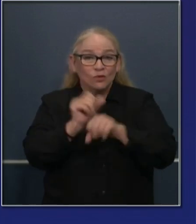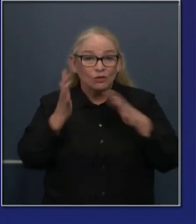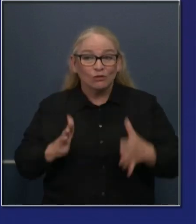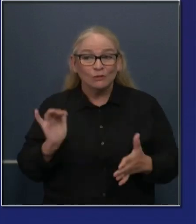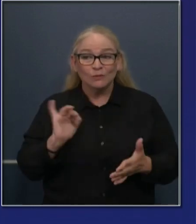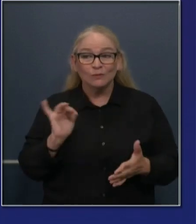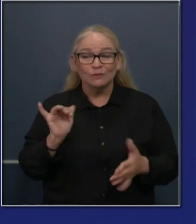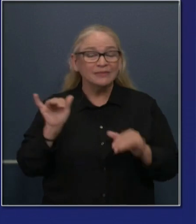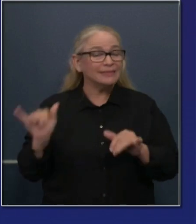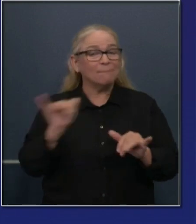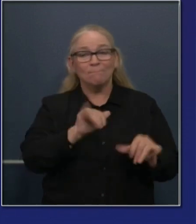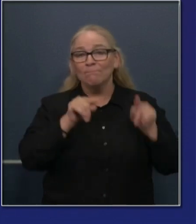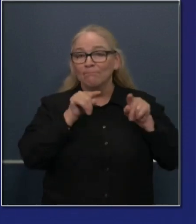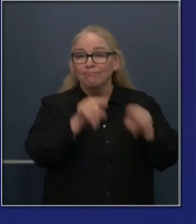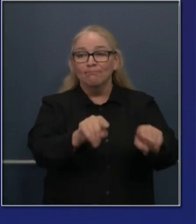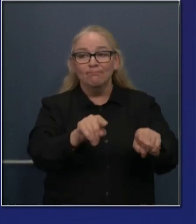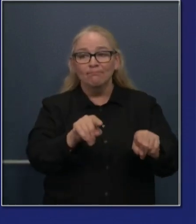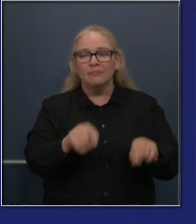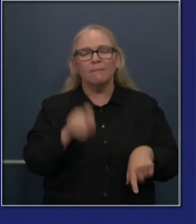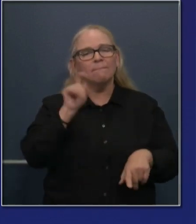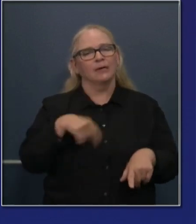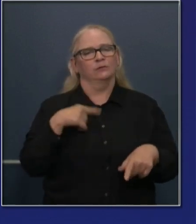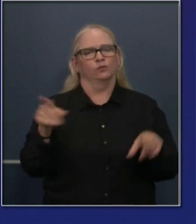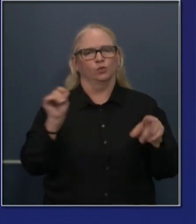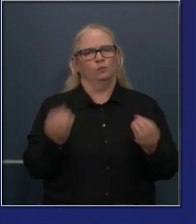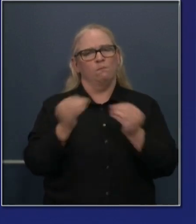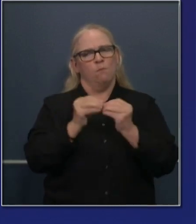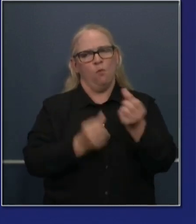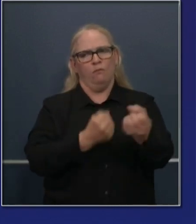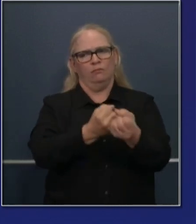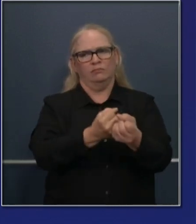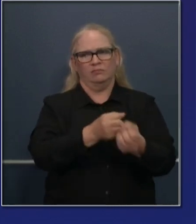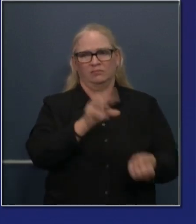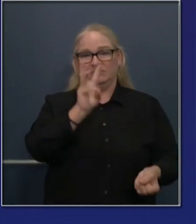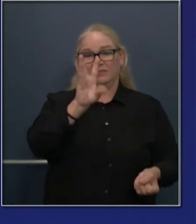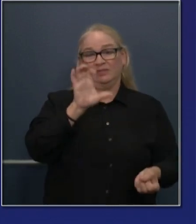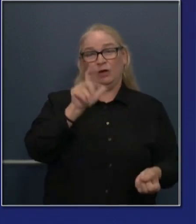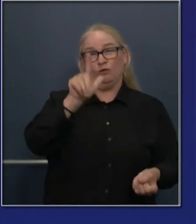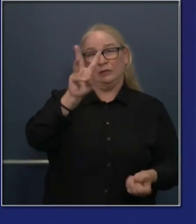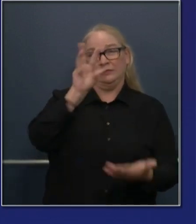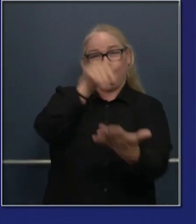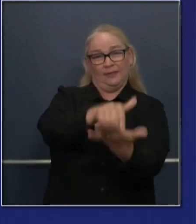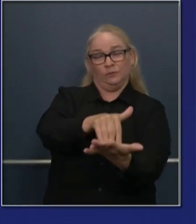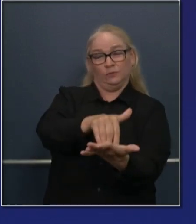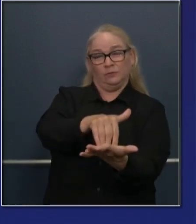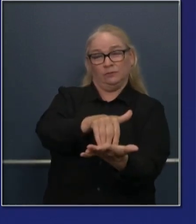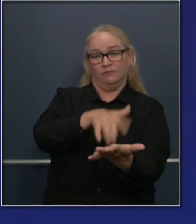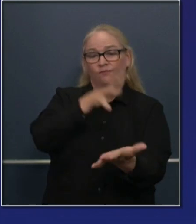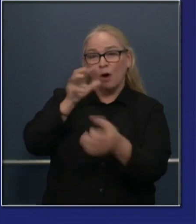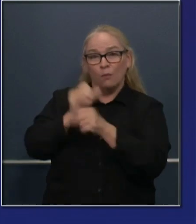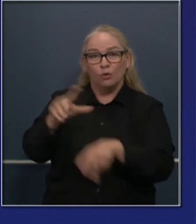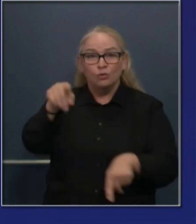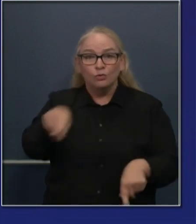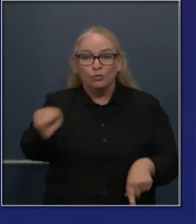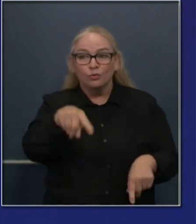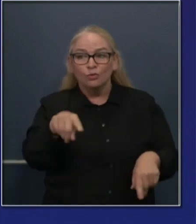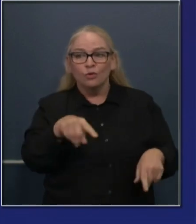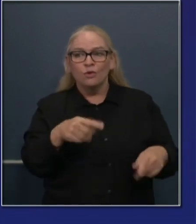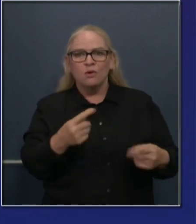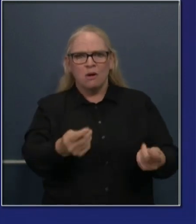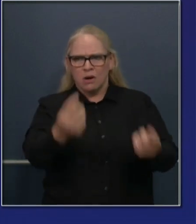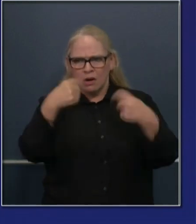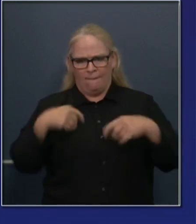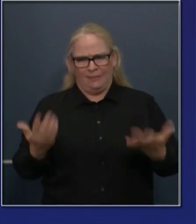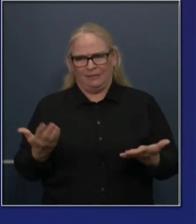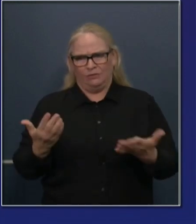have to do more to support some 626,000 crop workers that come into the state and live here year-round in the